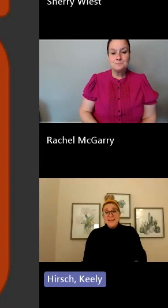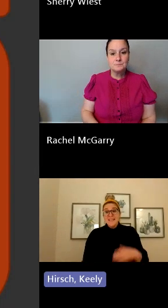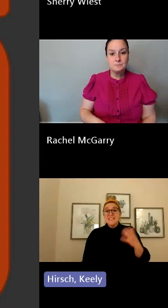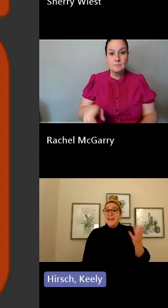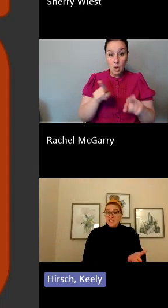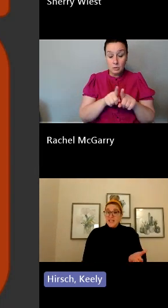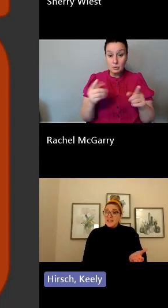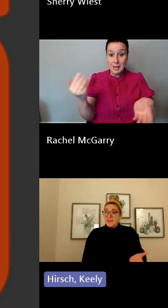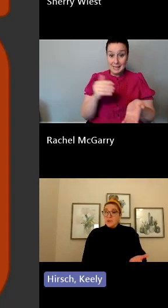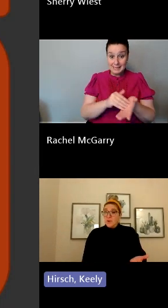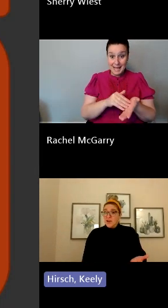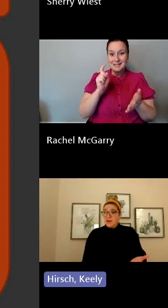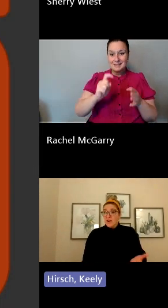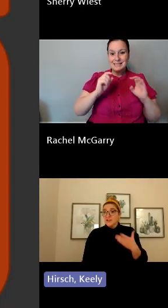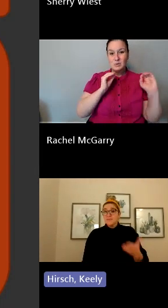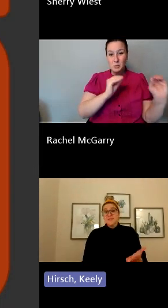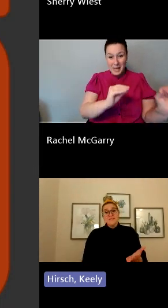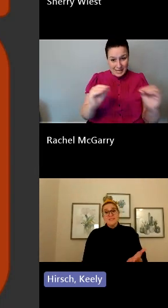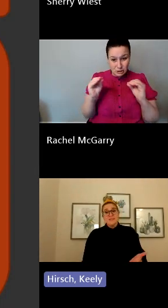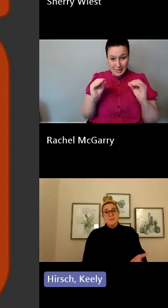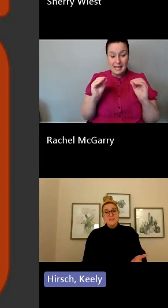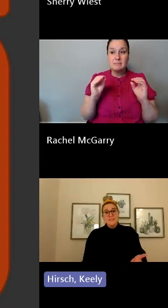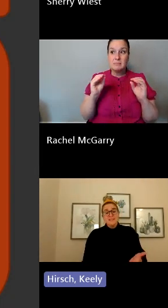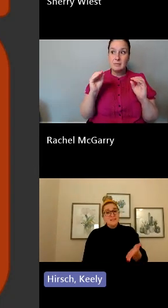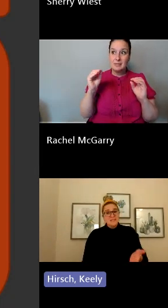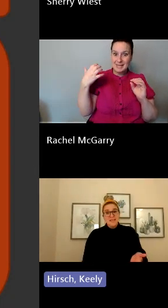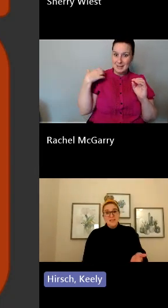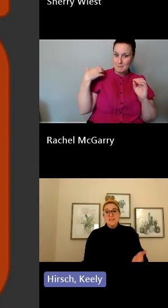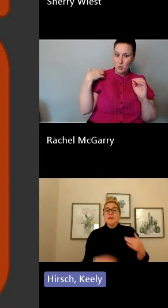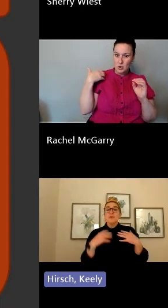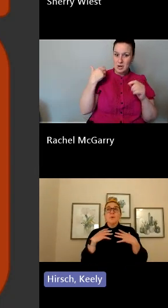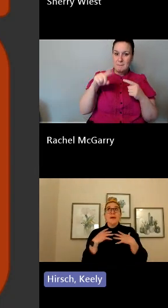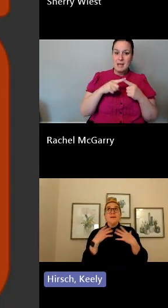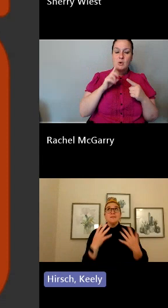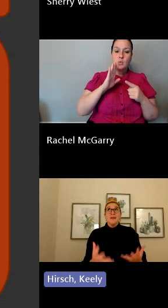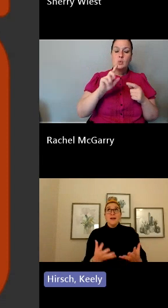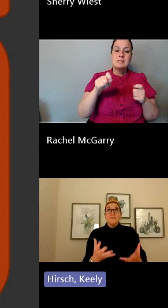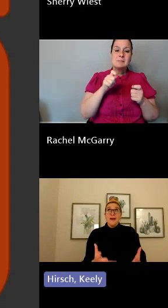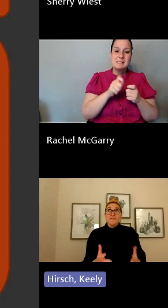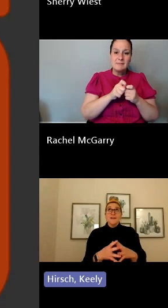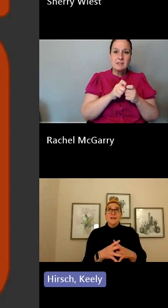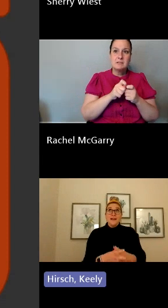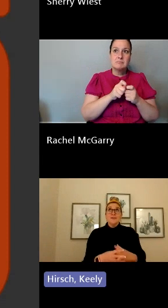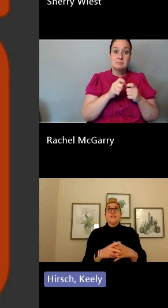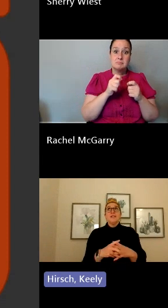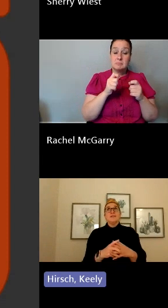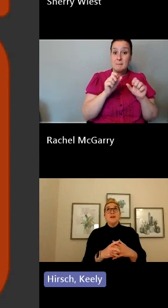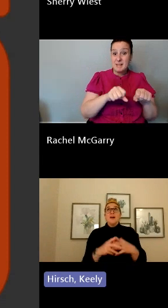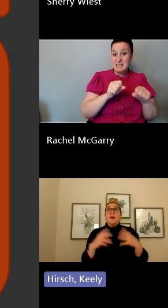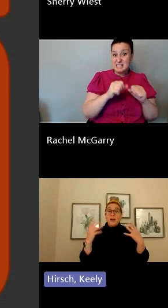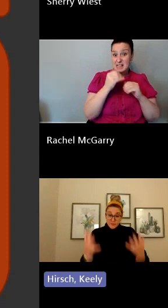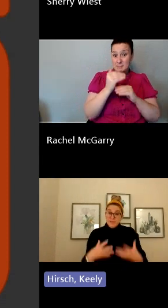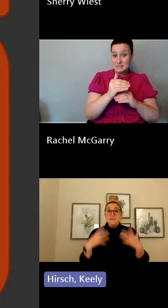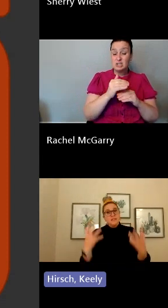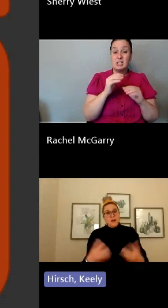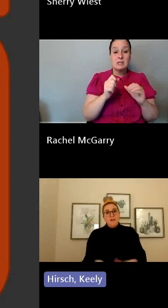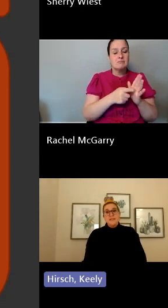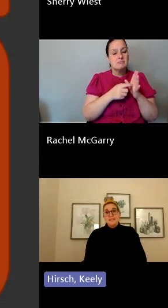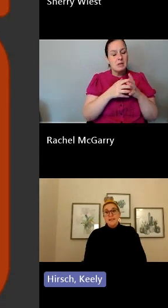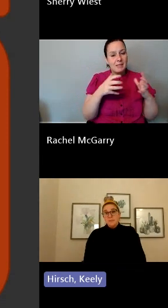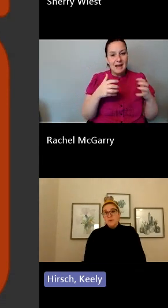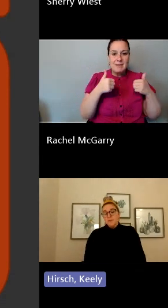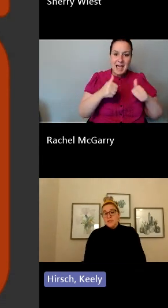Again, needing to educate the employer on your specific disabilities and limitations can require a lot of effort and energy and assertiveness